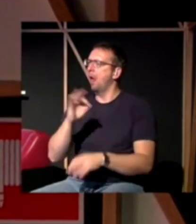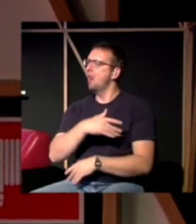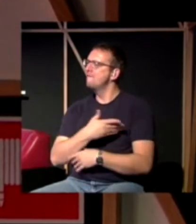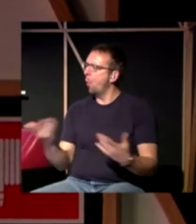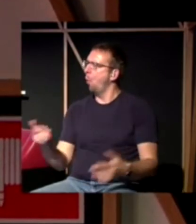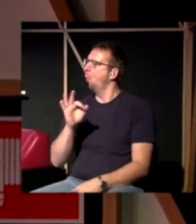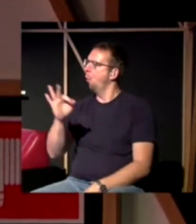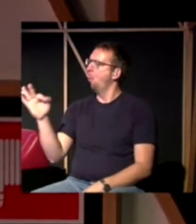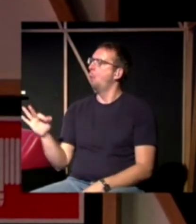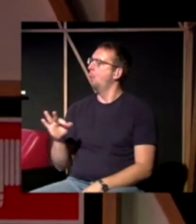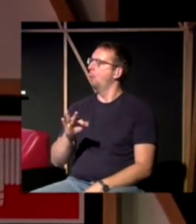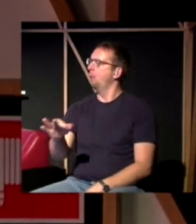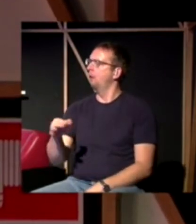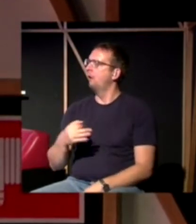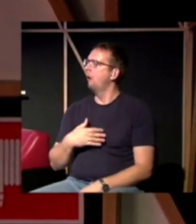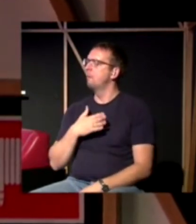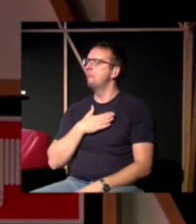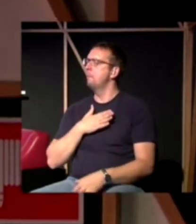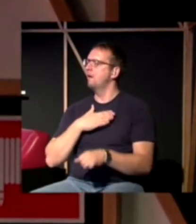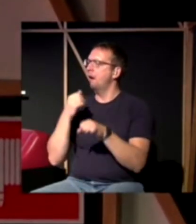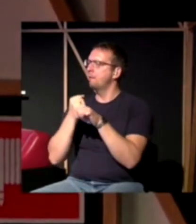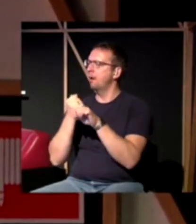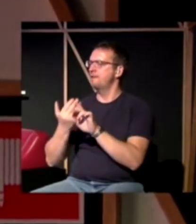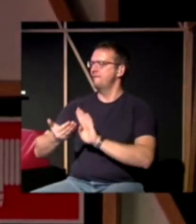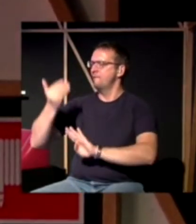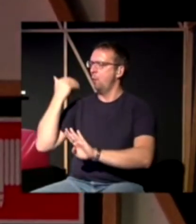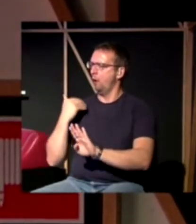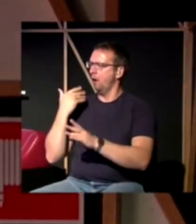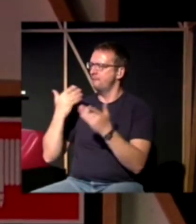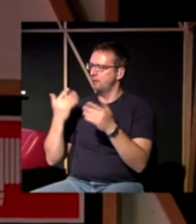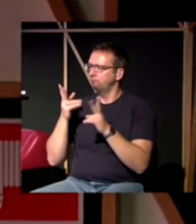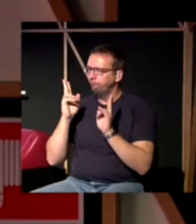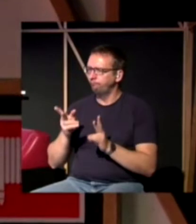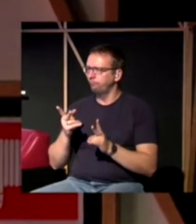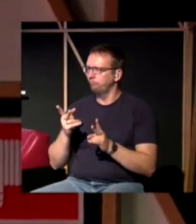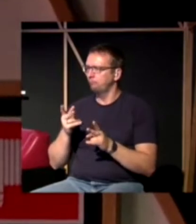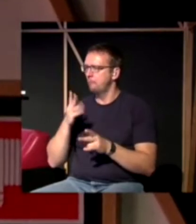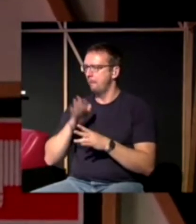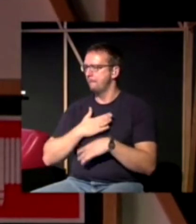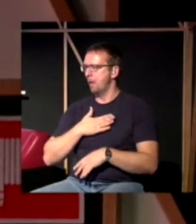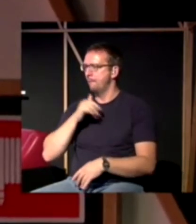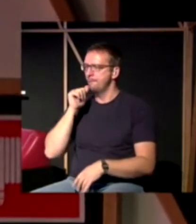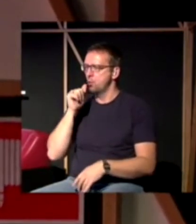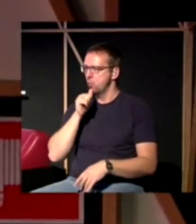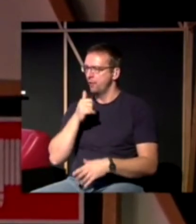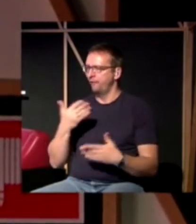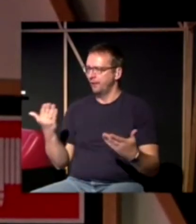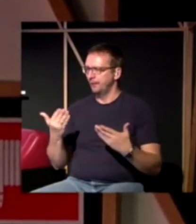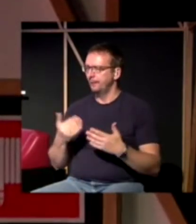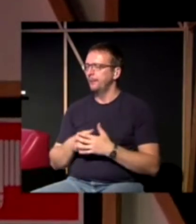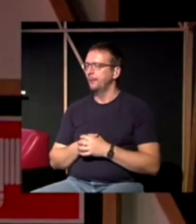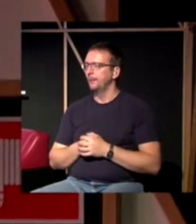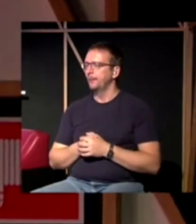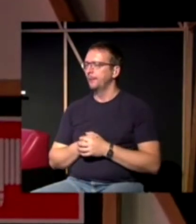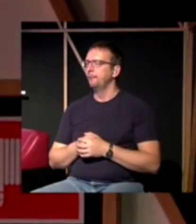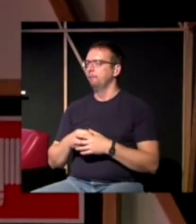That's how I can get you the beer. I made bread. I have zero qualifications from a school, from a